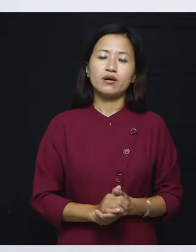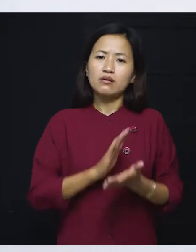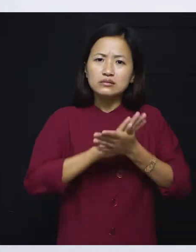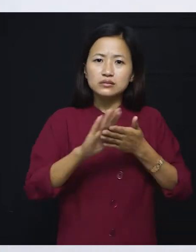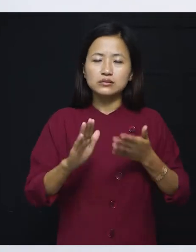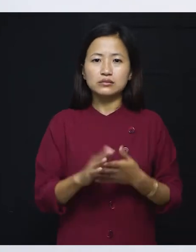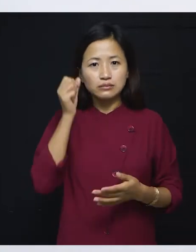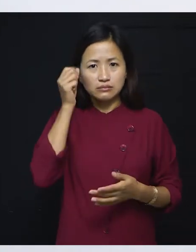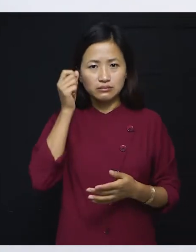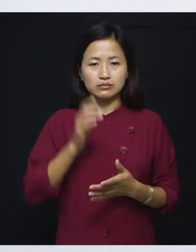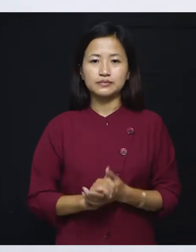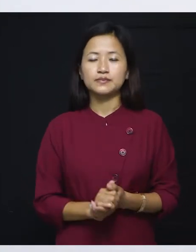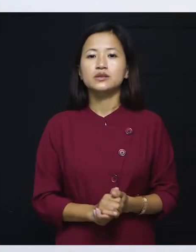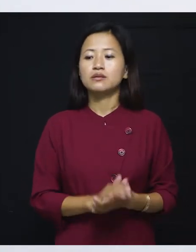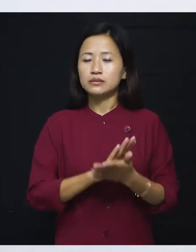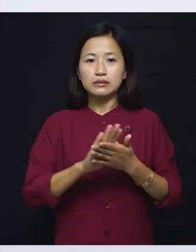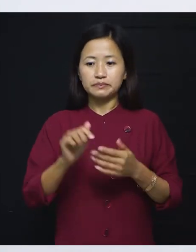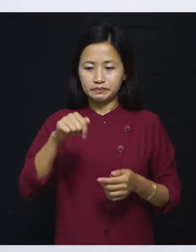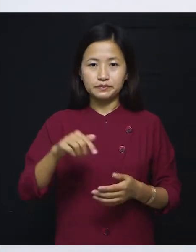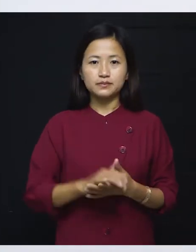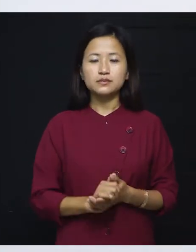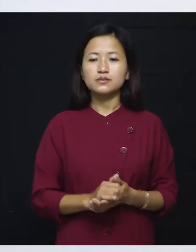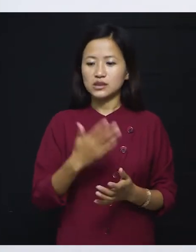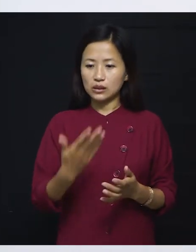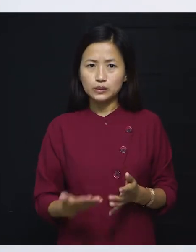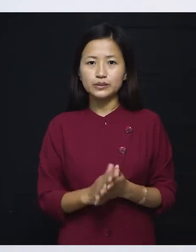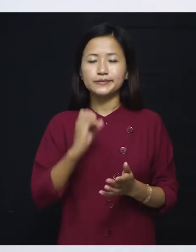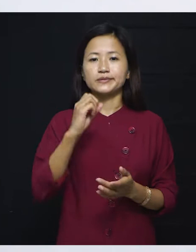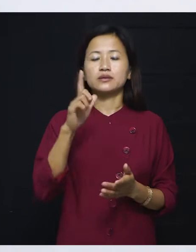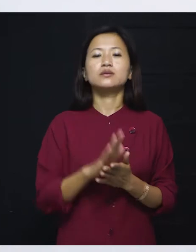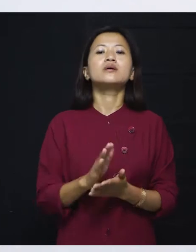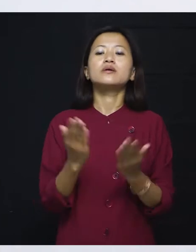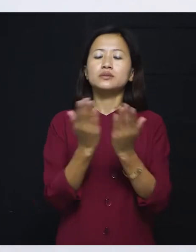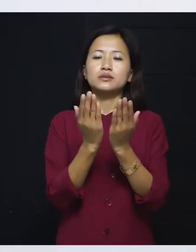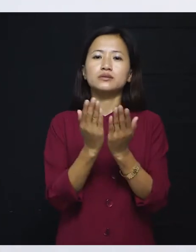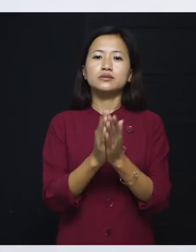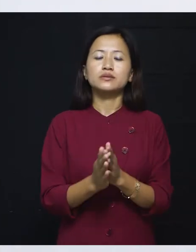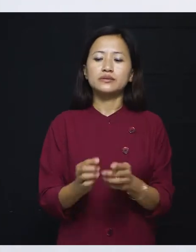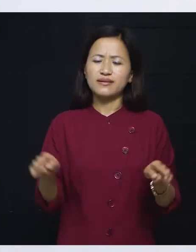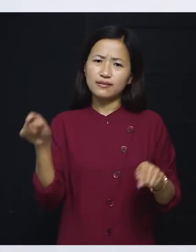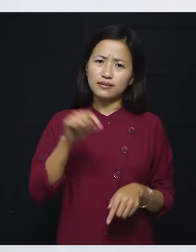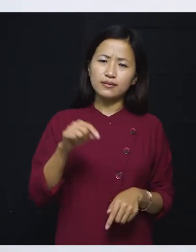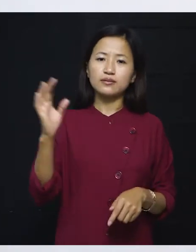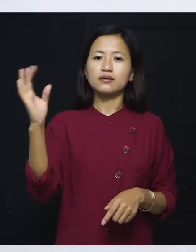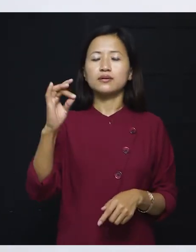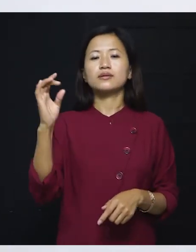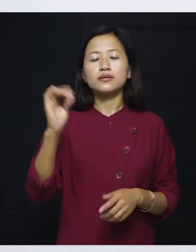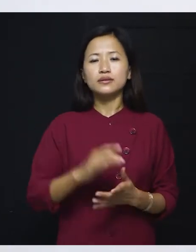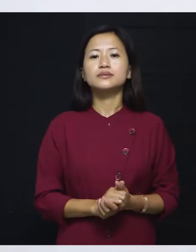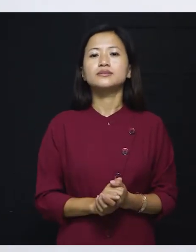with sentence? I'm sure you are clear by now because from your lower classes, you have been studying this repeatedly, but